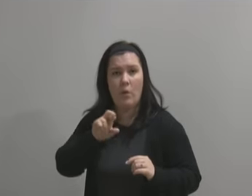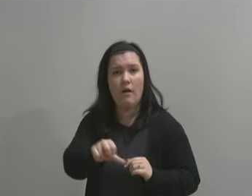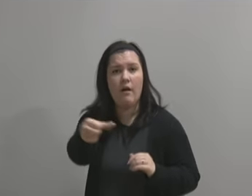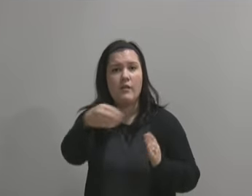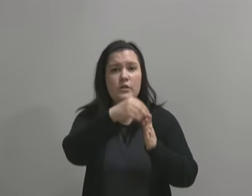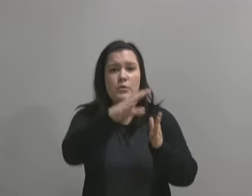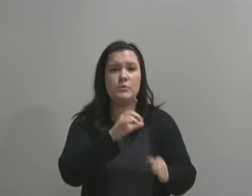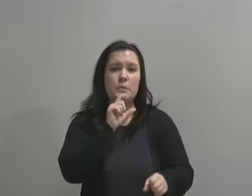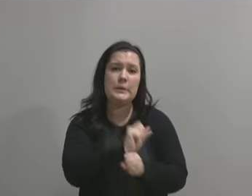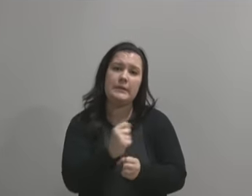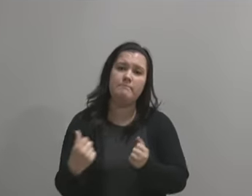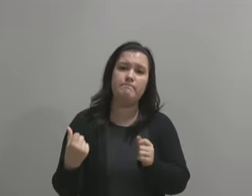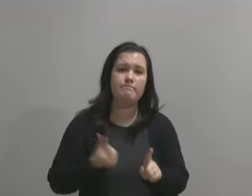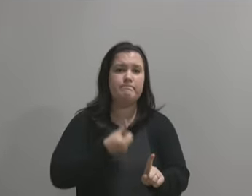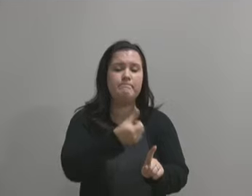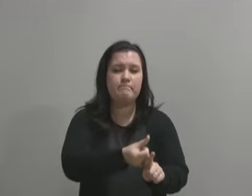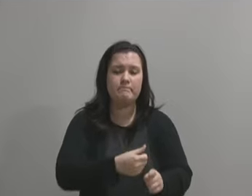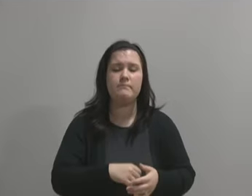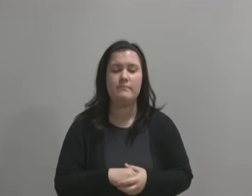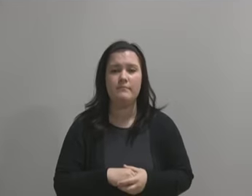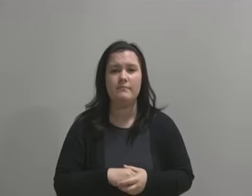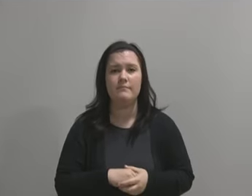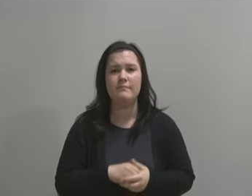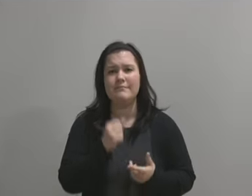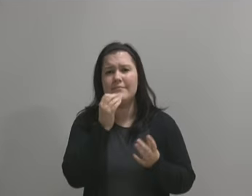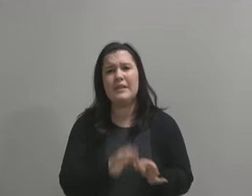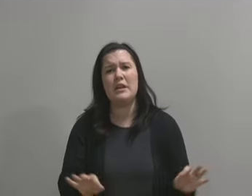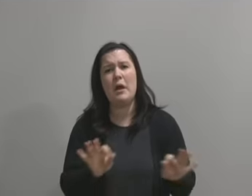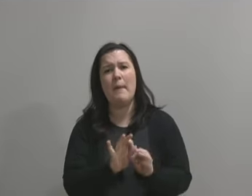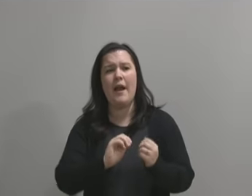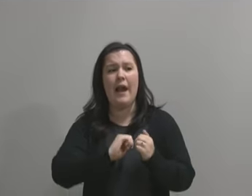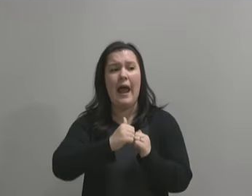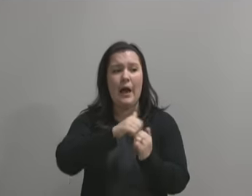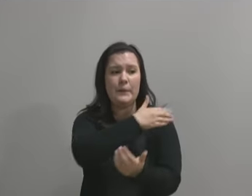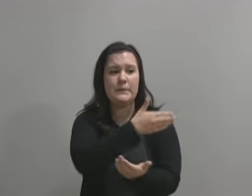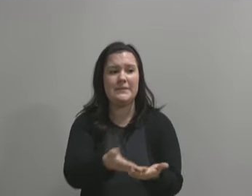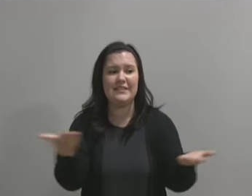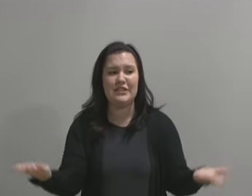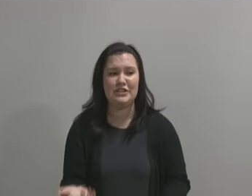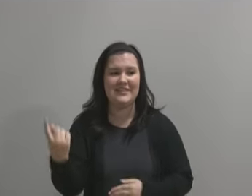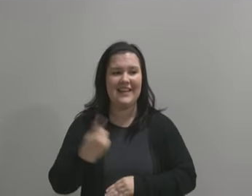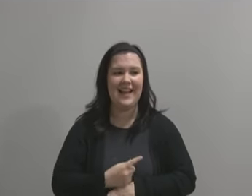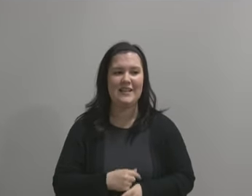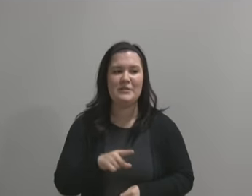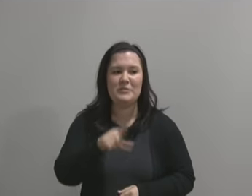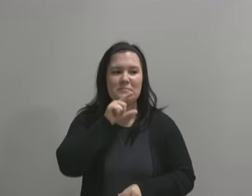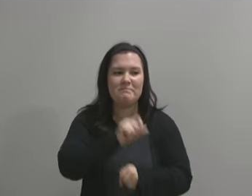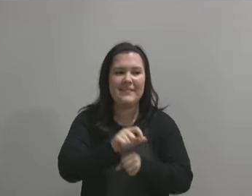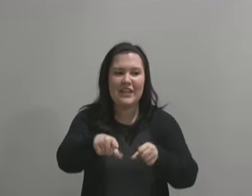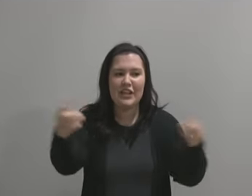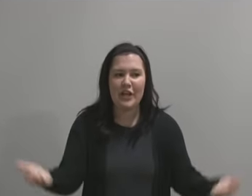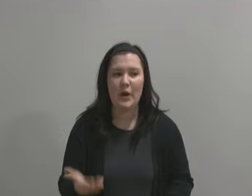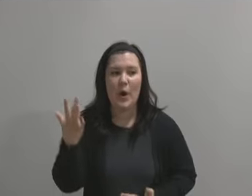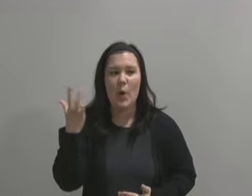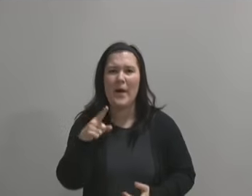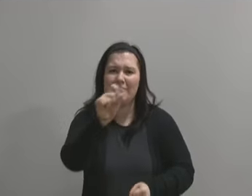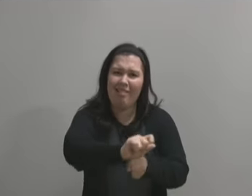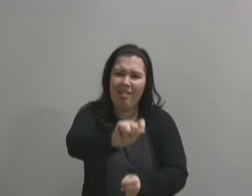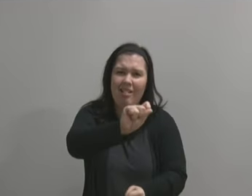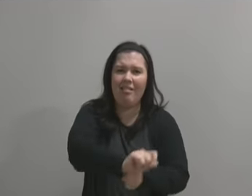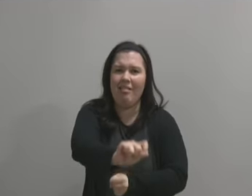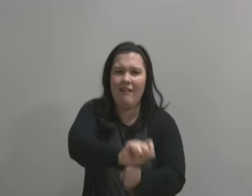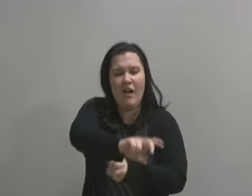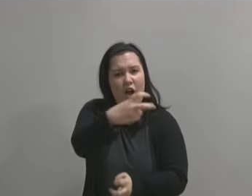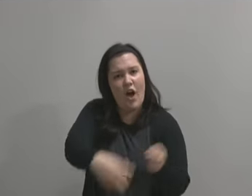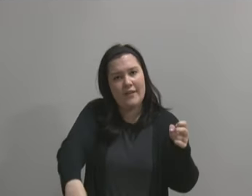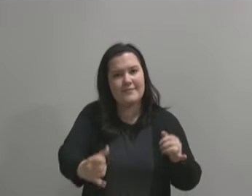student. No matter the path you took to be here today, you are here because you worked hard and